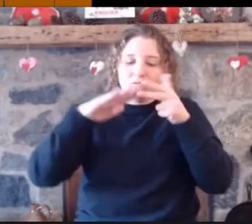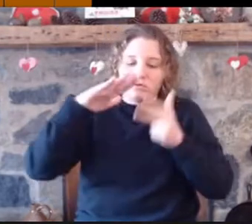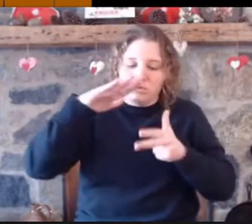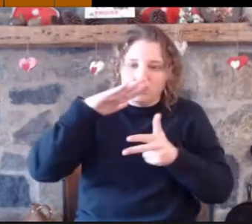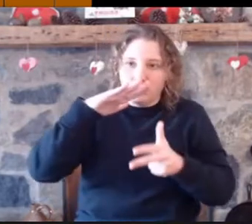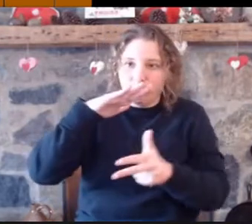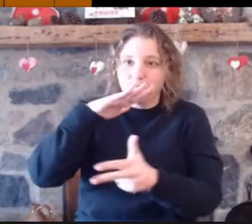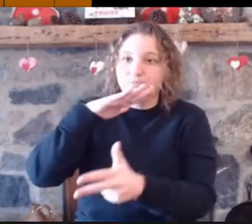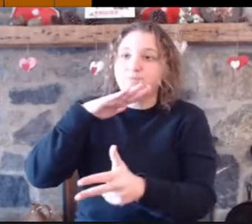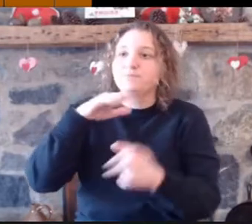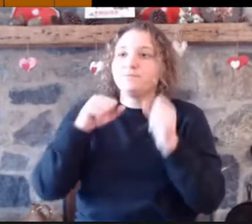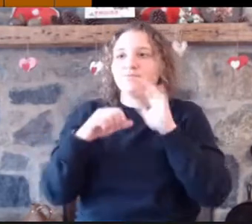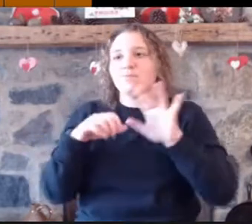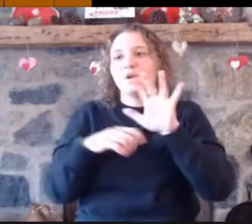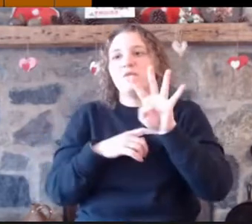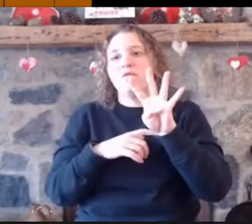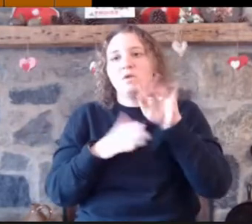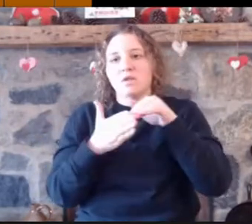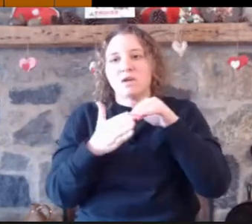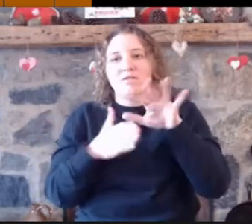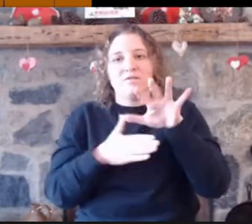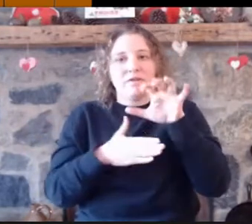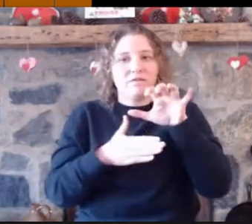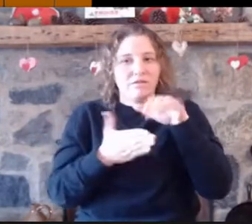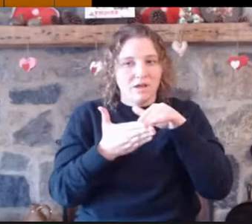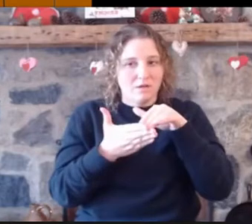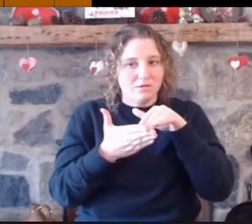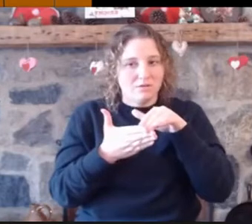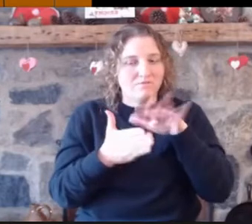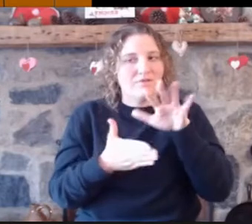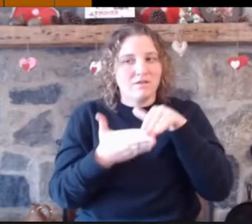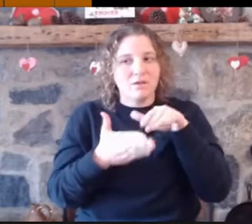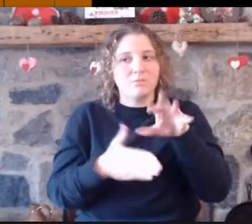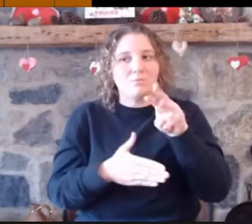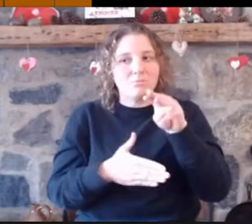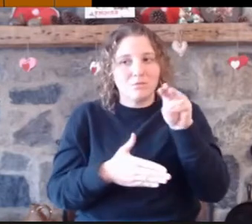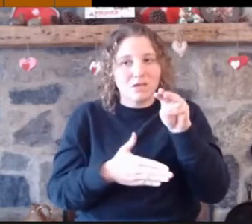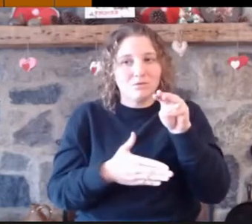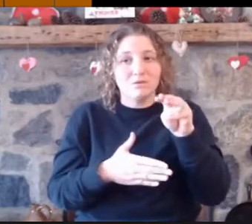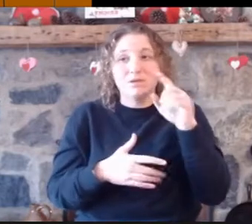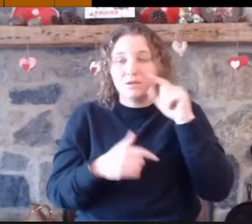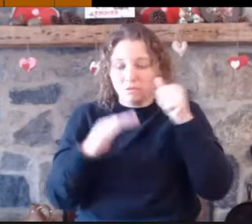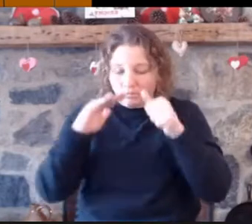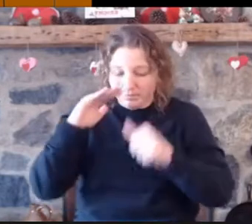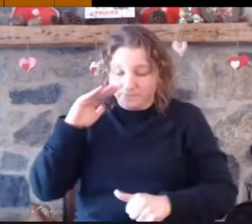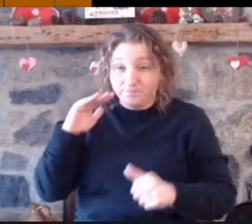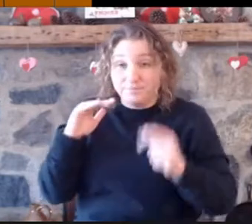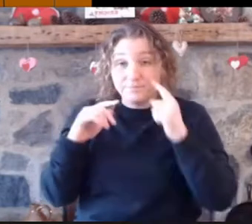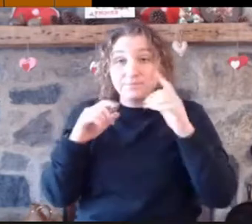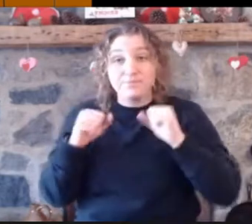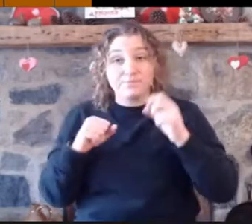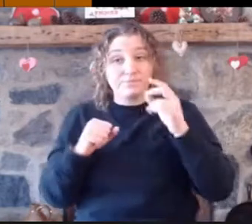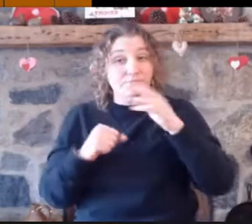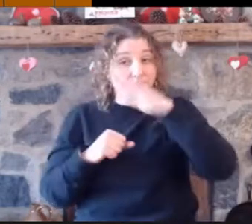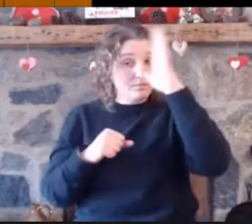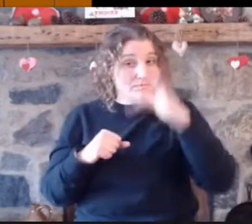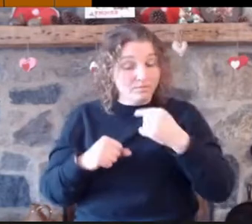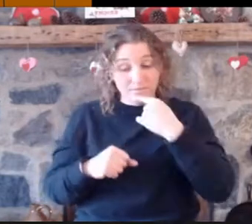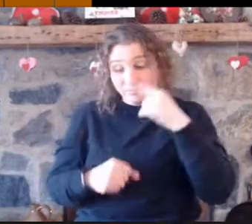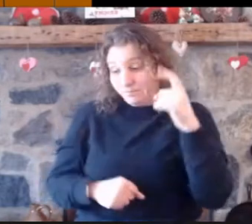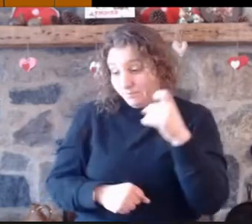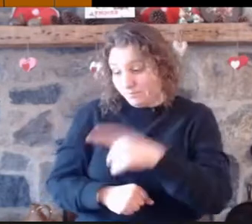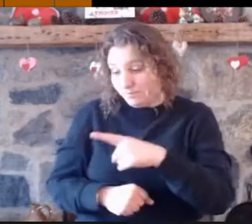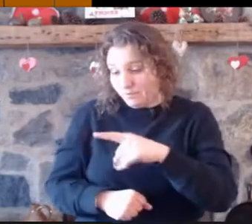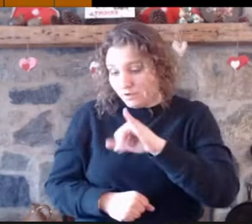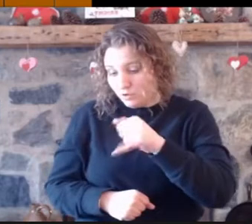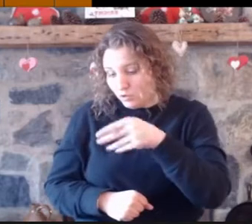about 4,000, 4,500 meters. God said to Job, have you seen the springs of the sea? It took